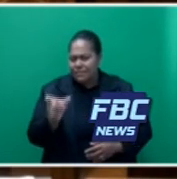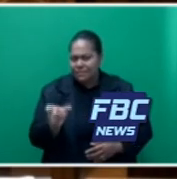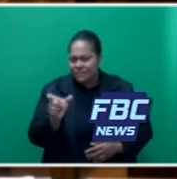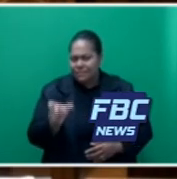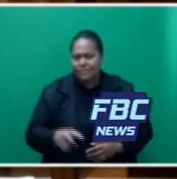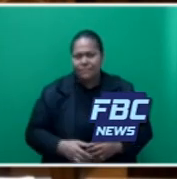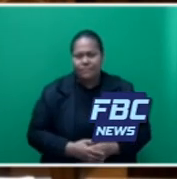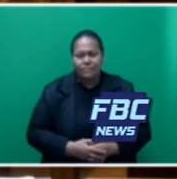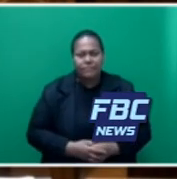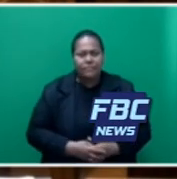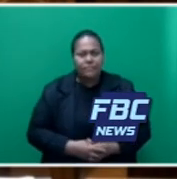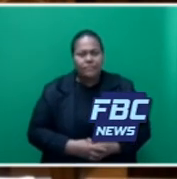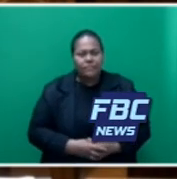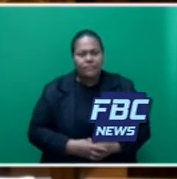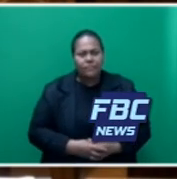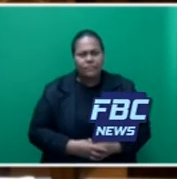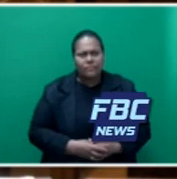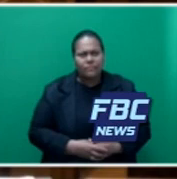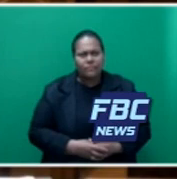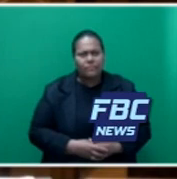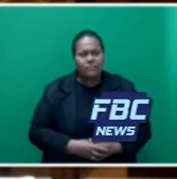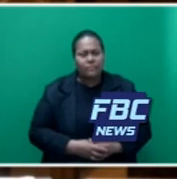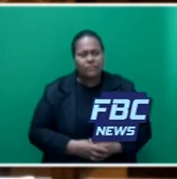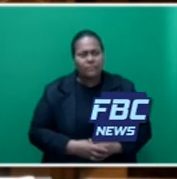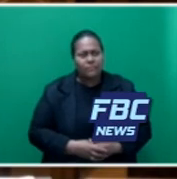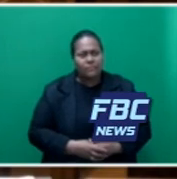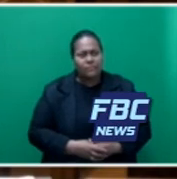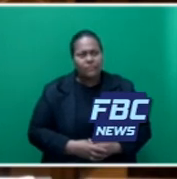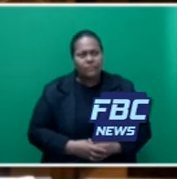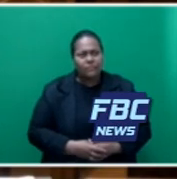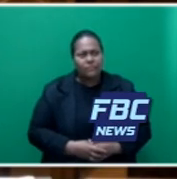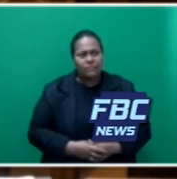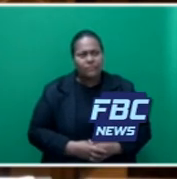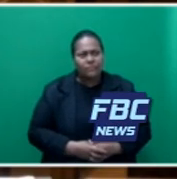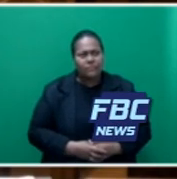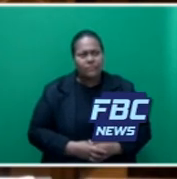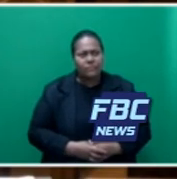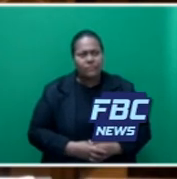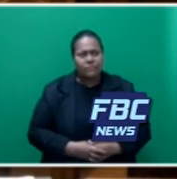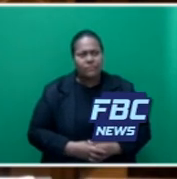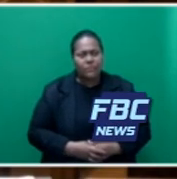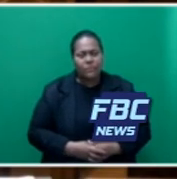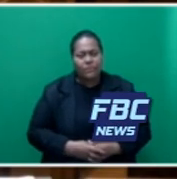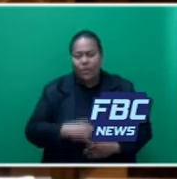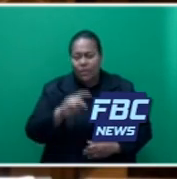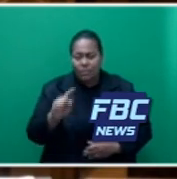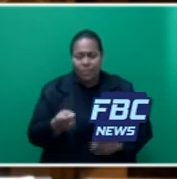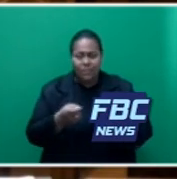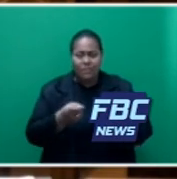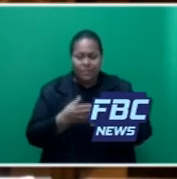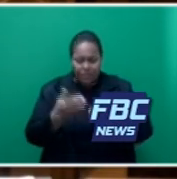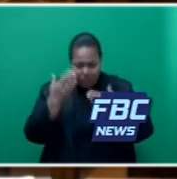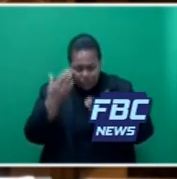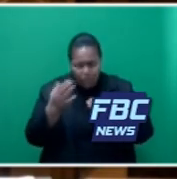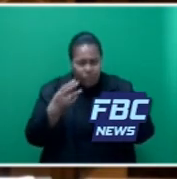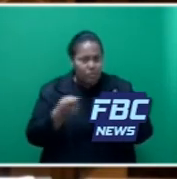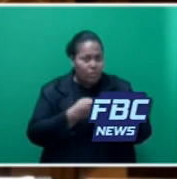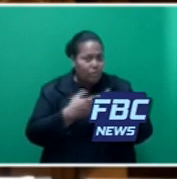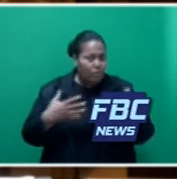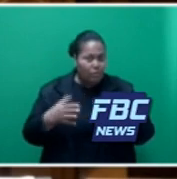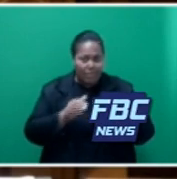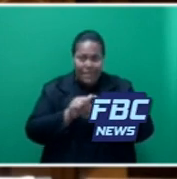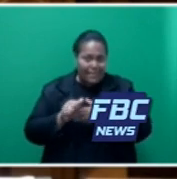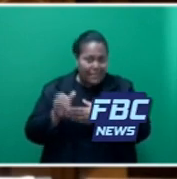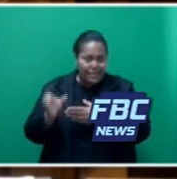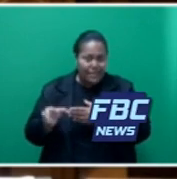But Honorable Speaker says, Honorable former leader of the opposition told